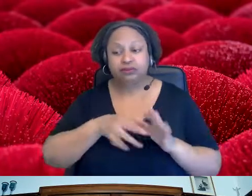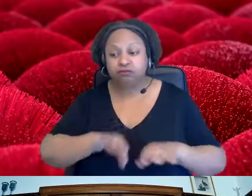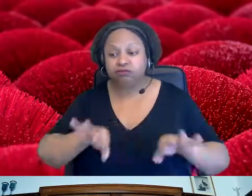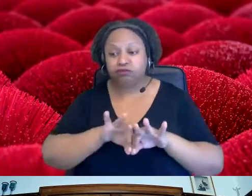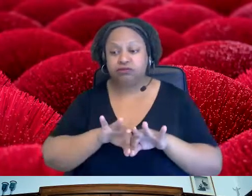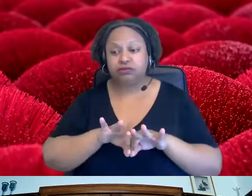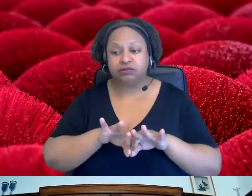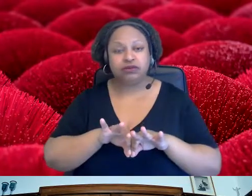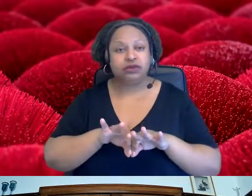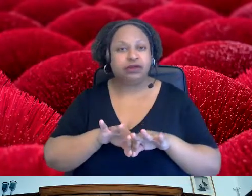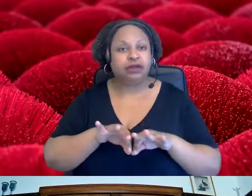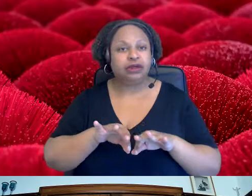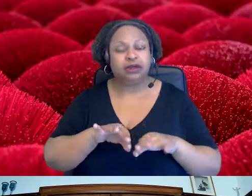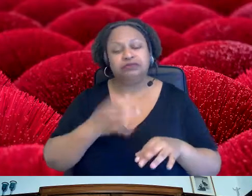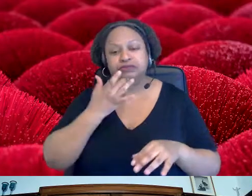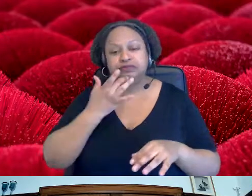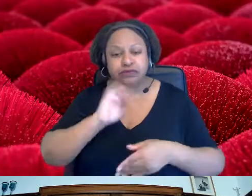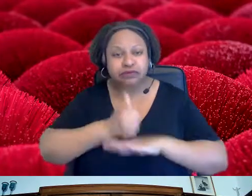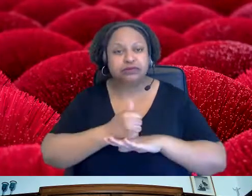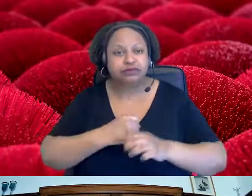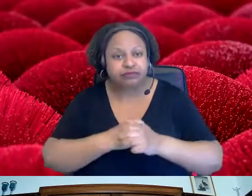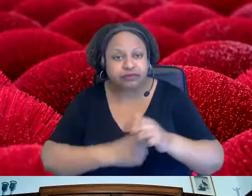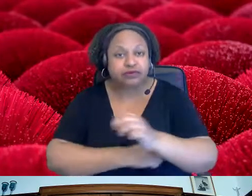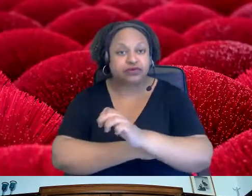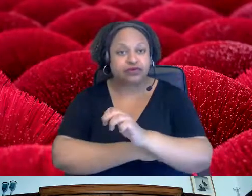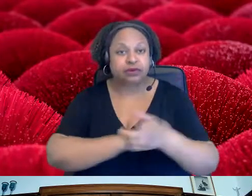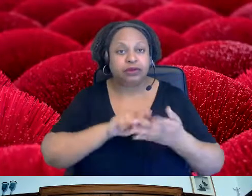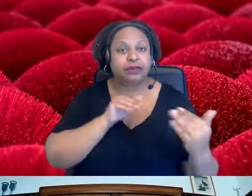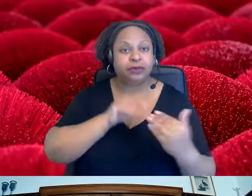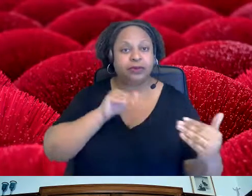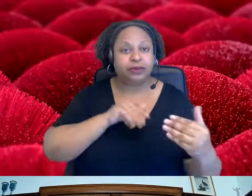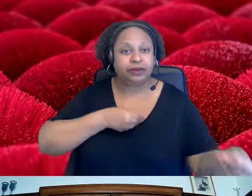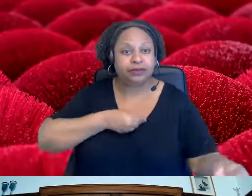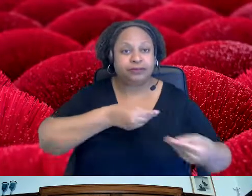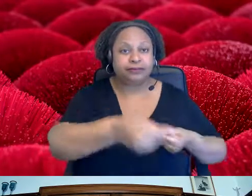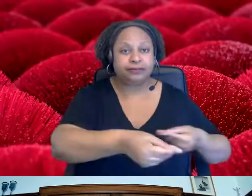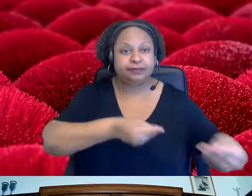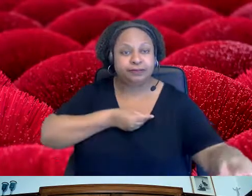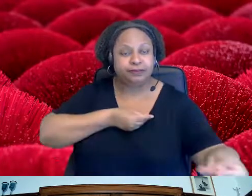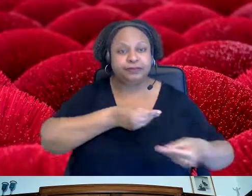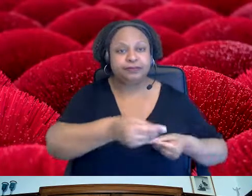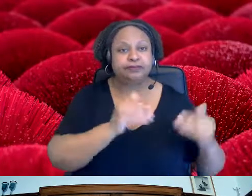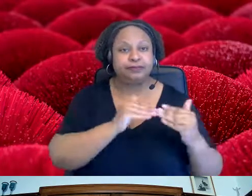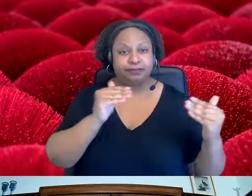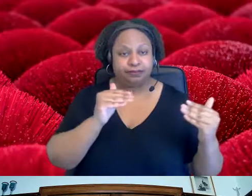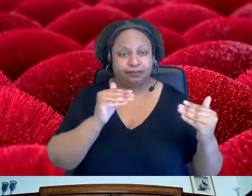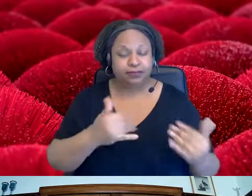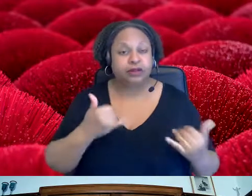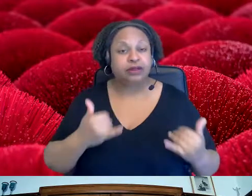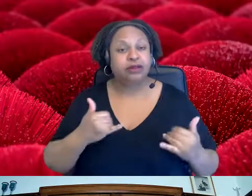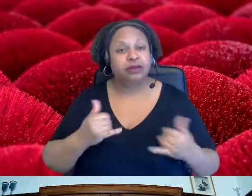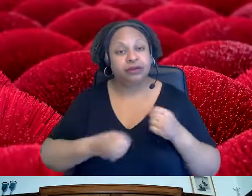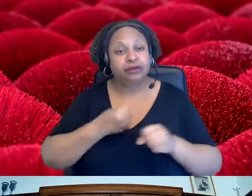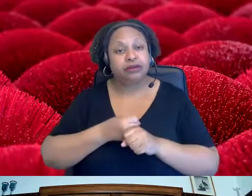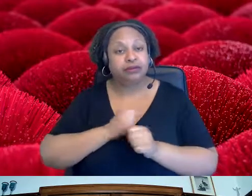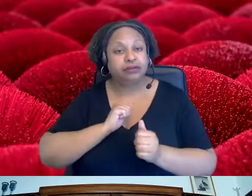way of working that was reciprocal. And over the years, of course, that as academia